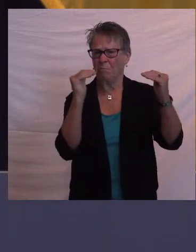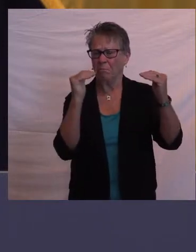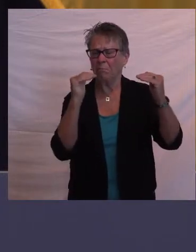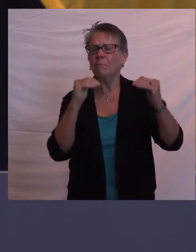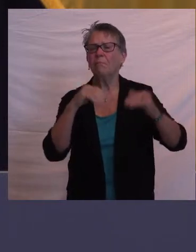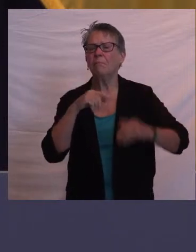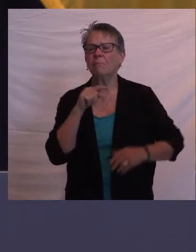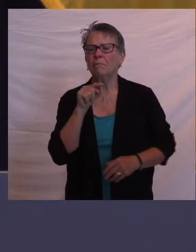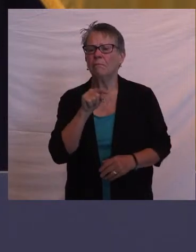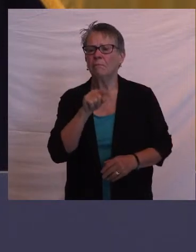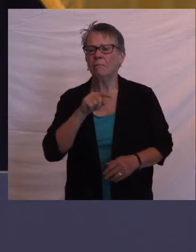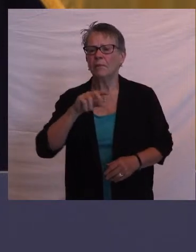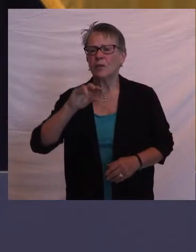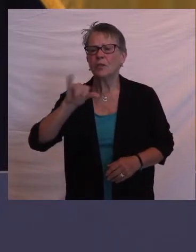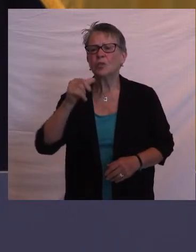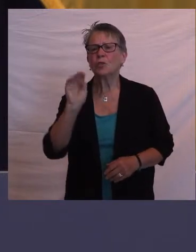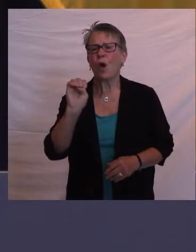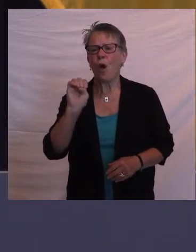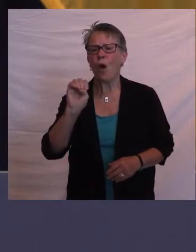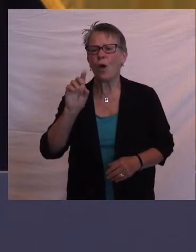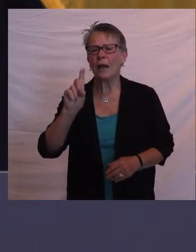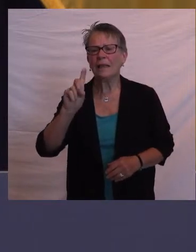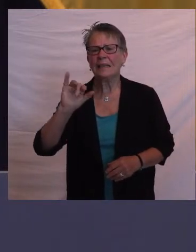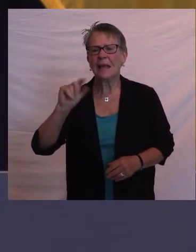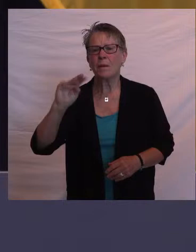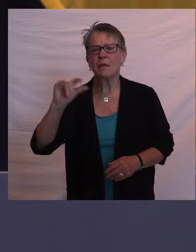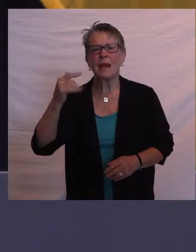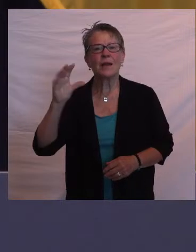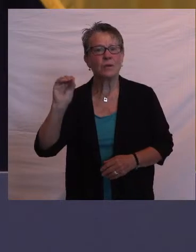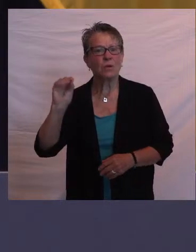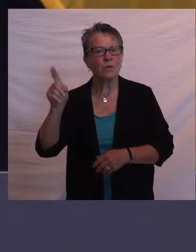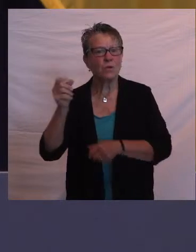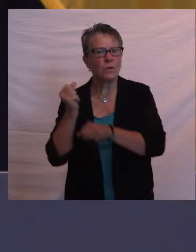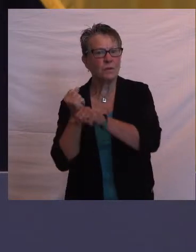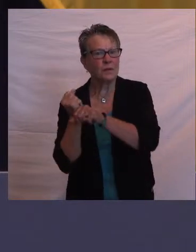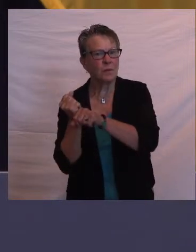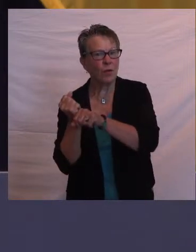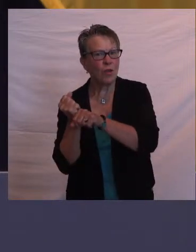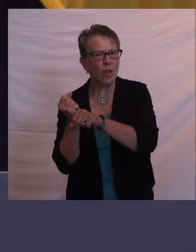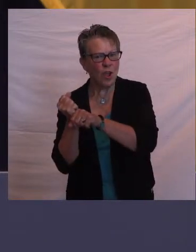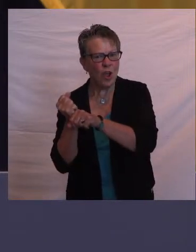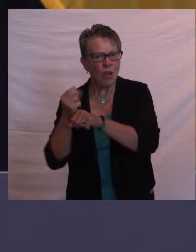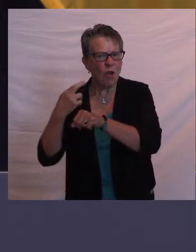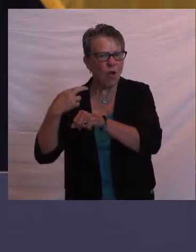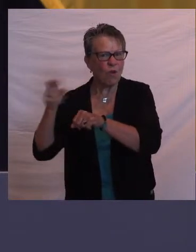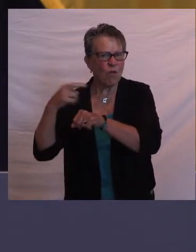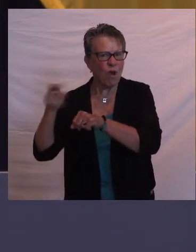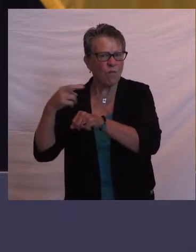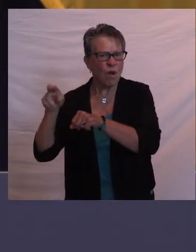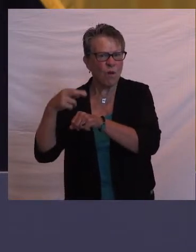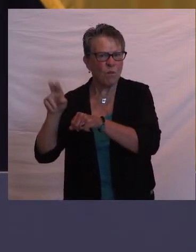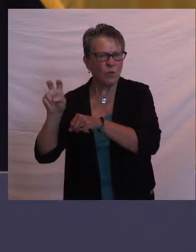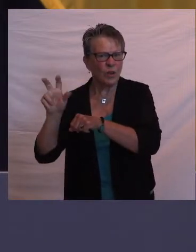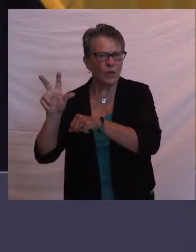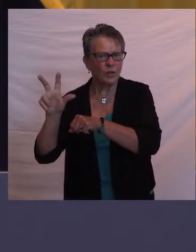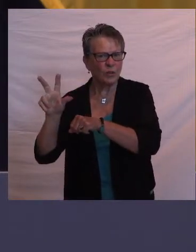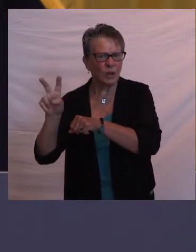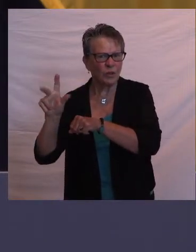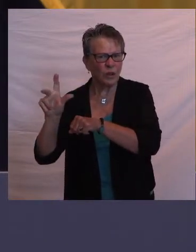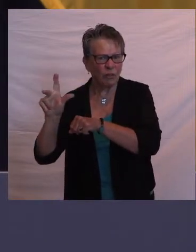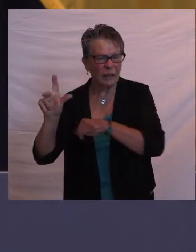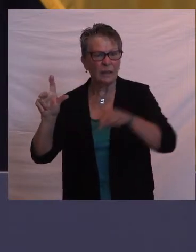ago. We haven't yet run into our Ken Keltner, so unlike Jolton Joe, our briefings will go